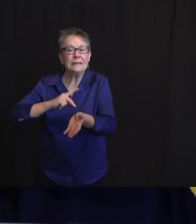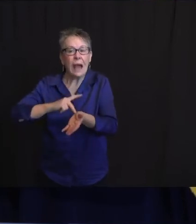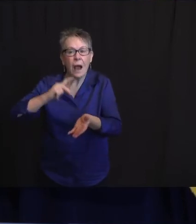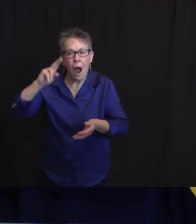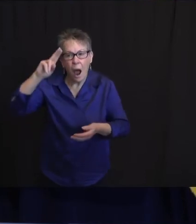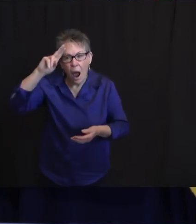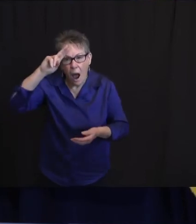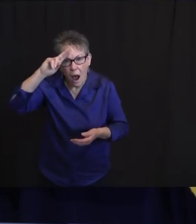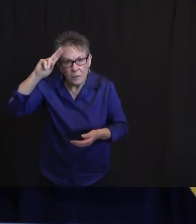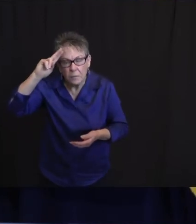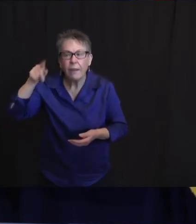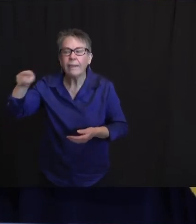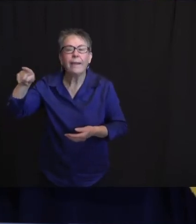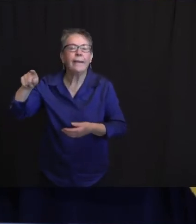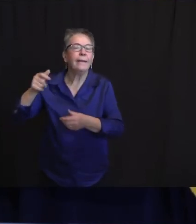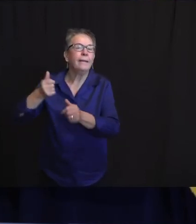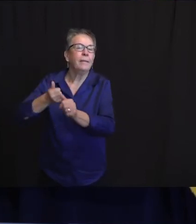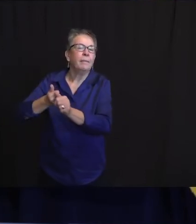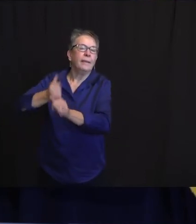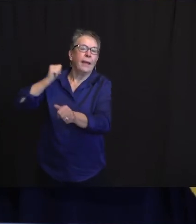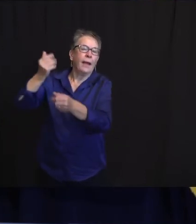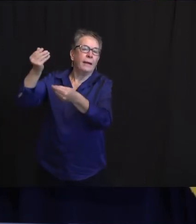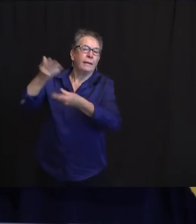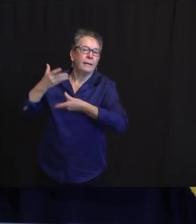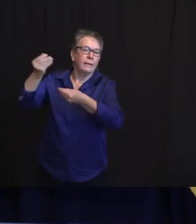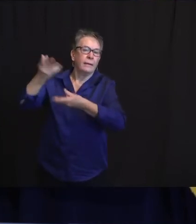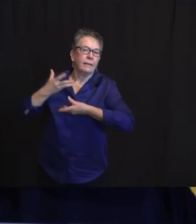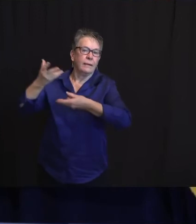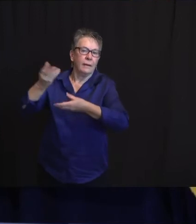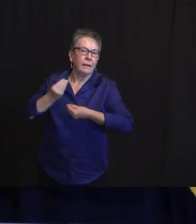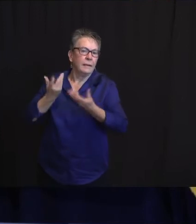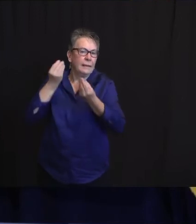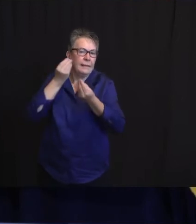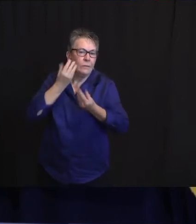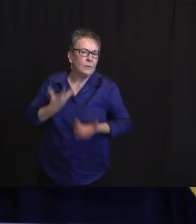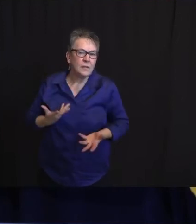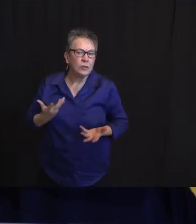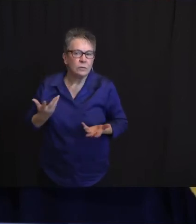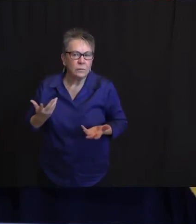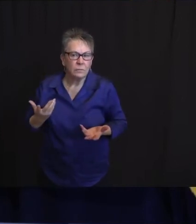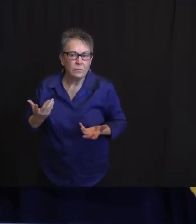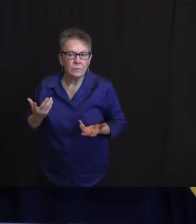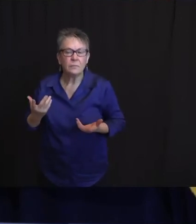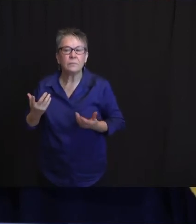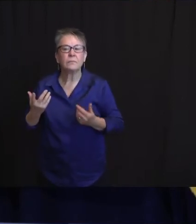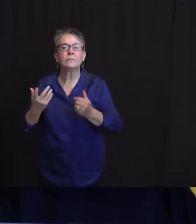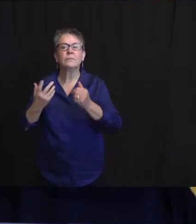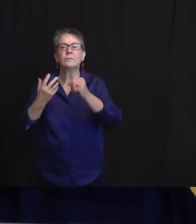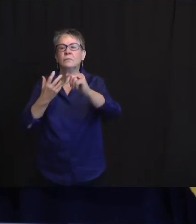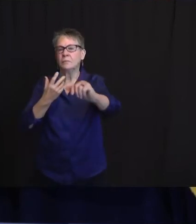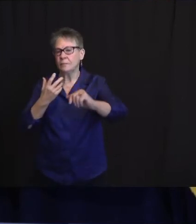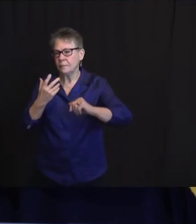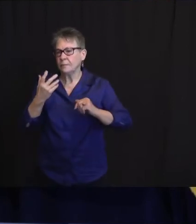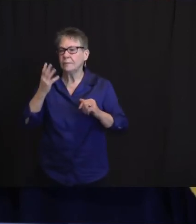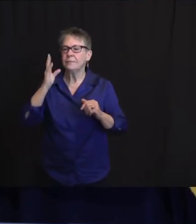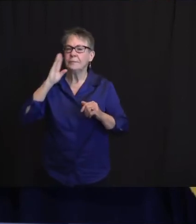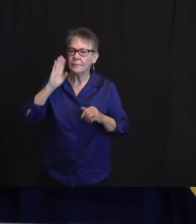numbers I gave you were sent to me this morning directly from the psych hospitals. So getting into the system has proven to